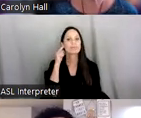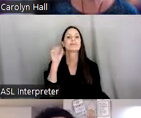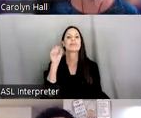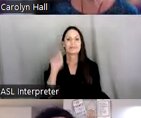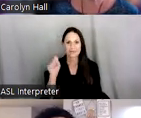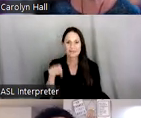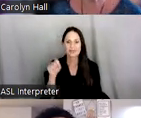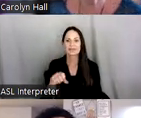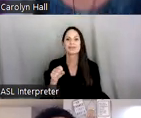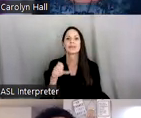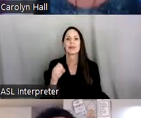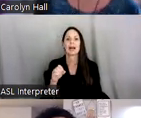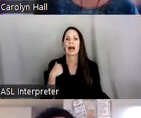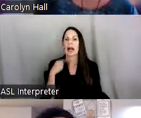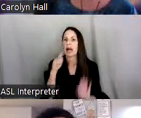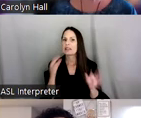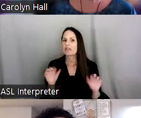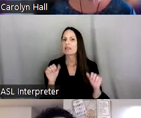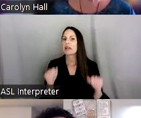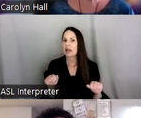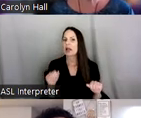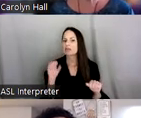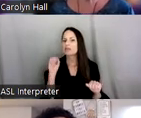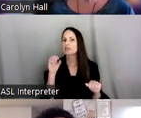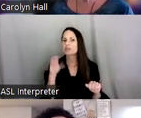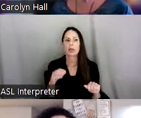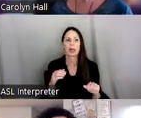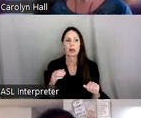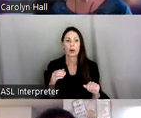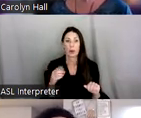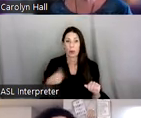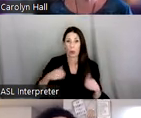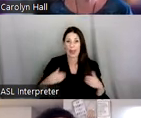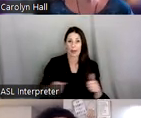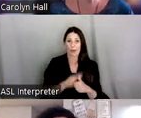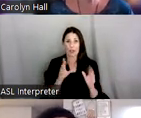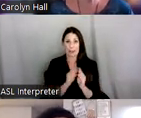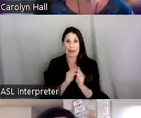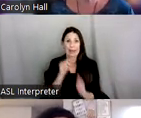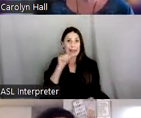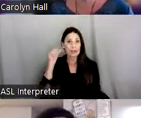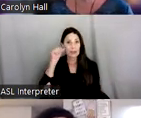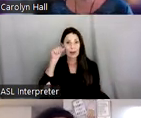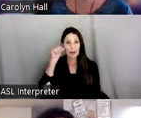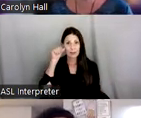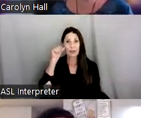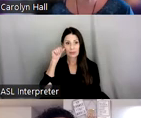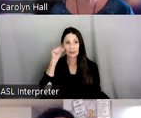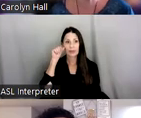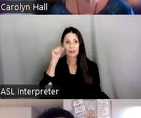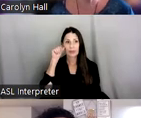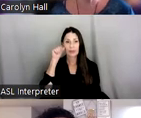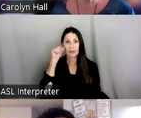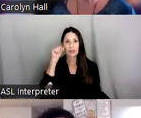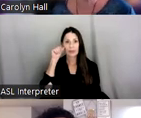Yes, so I can definitely give a little bit. We just had our first meeting yesterday, and where we got a